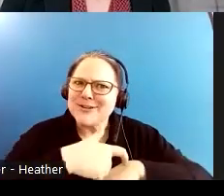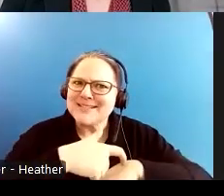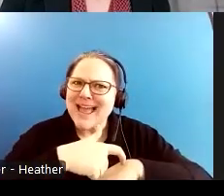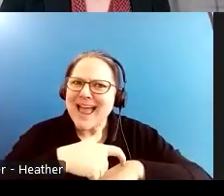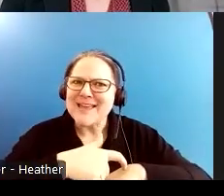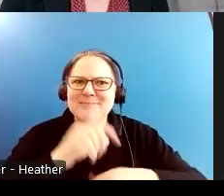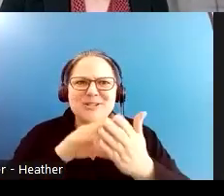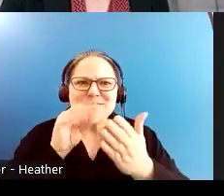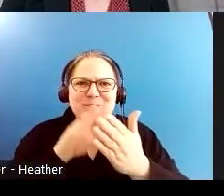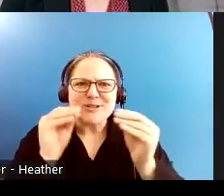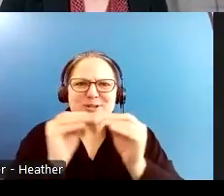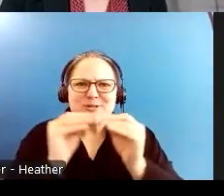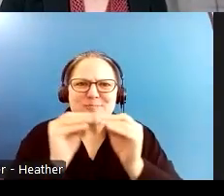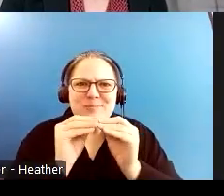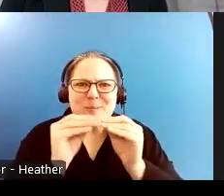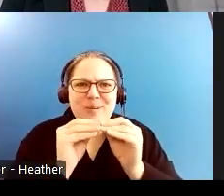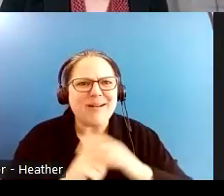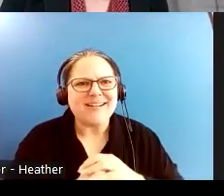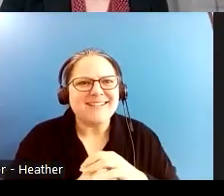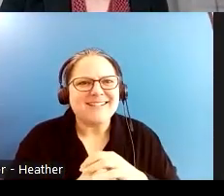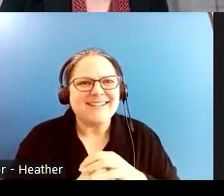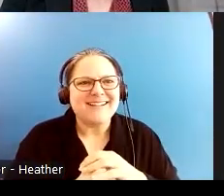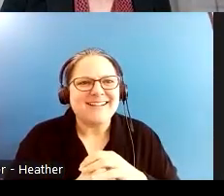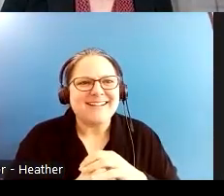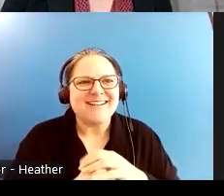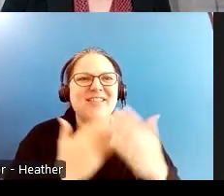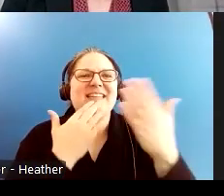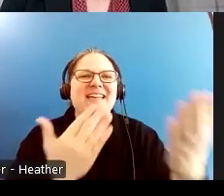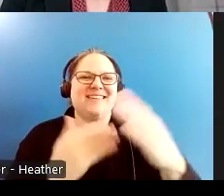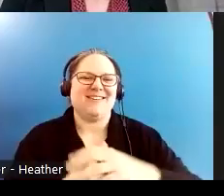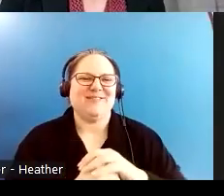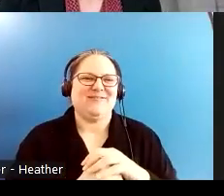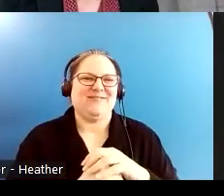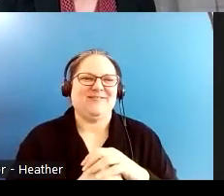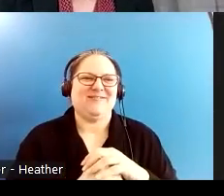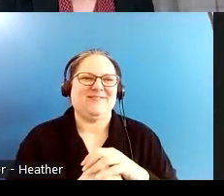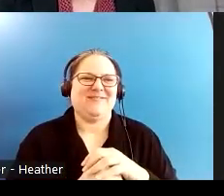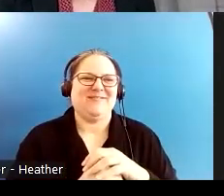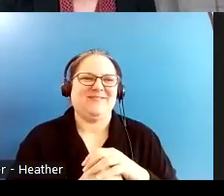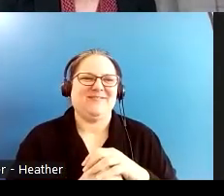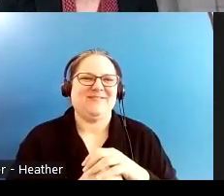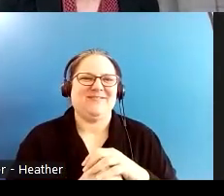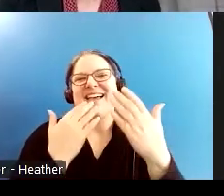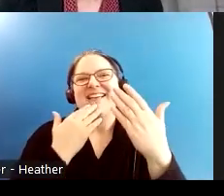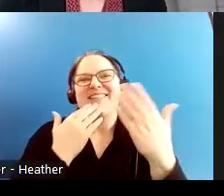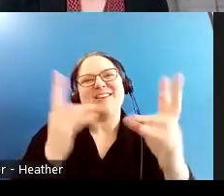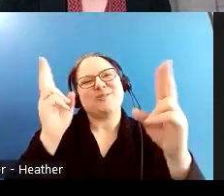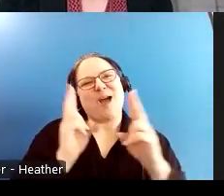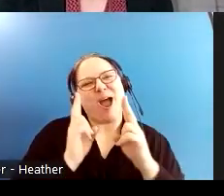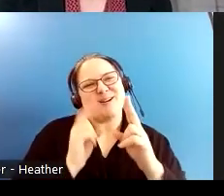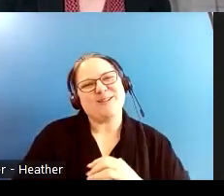more about some follow-up on some of the work. Thank you so much, Dr. Lowe. Thank you so much. It's an honor.